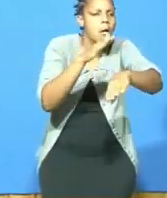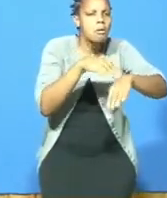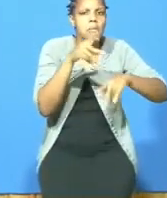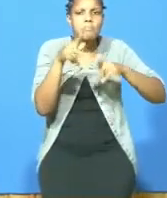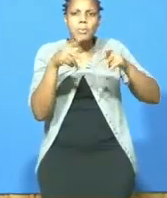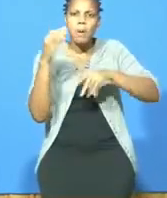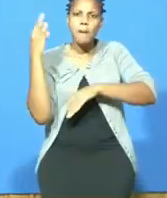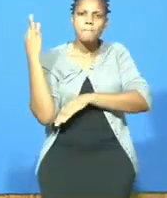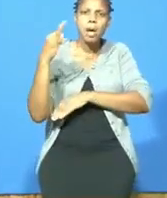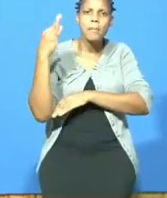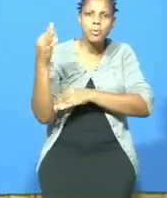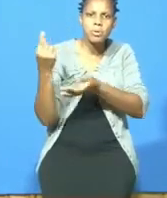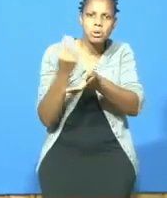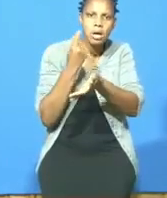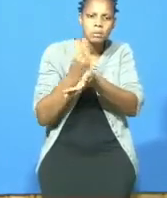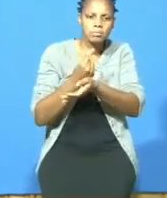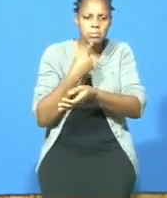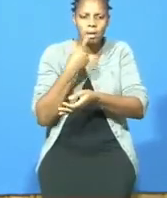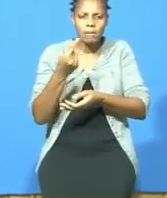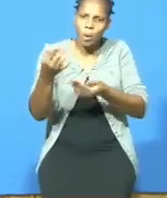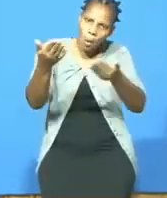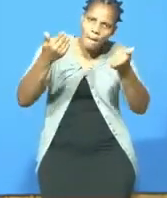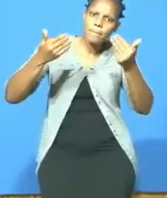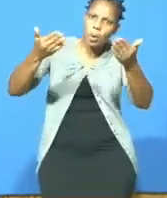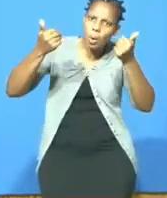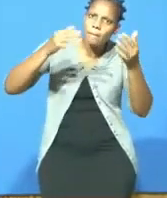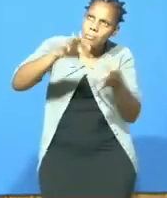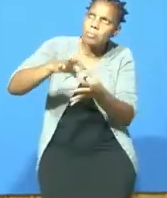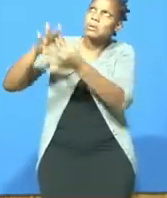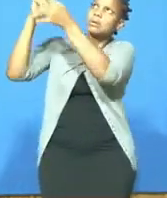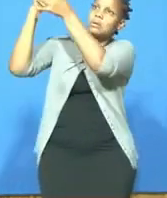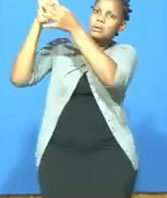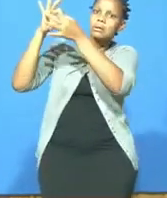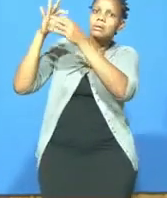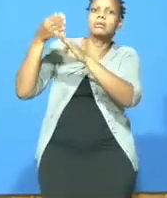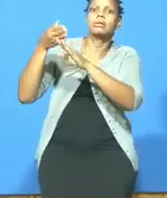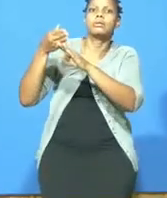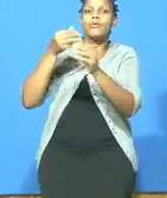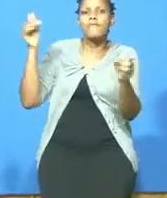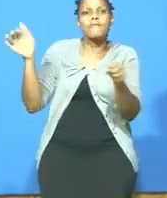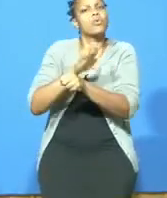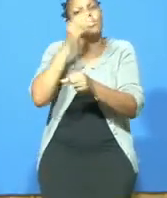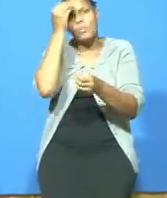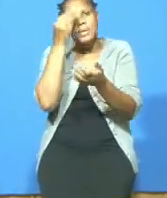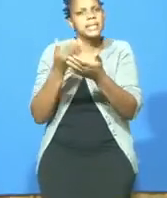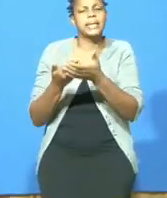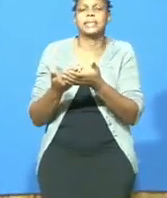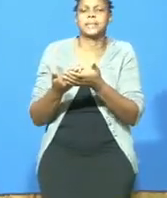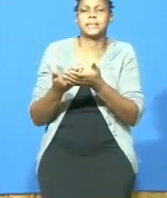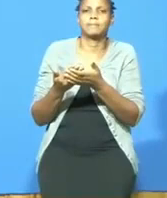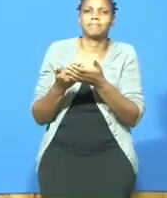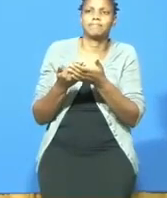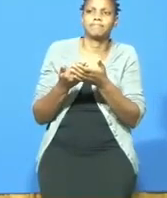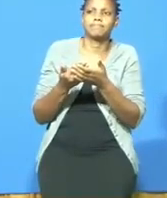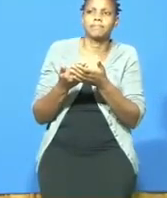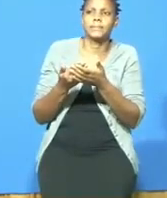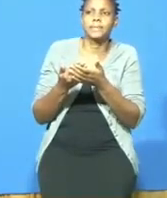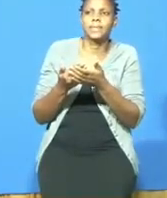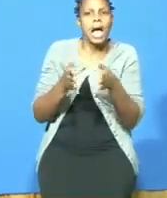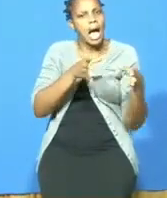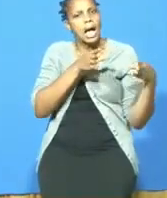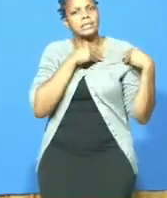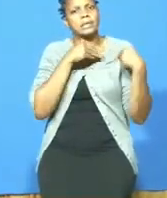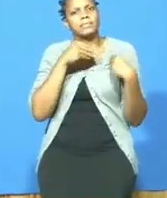home. Come back to full obedience. Come back to a